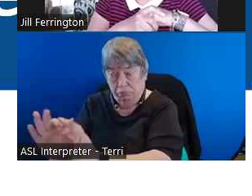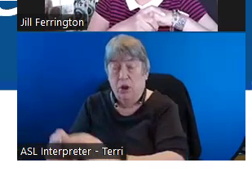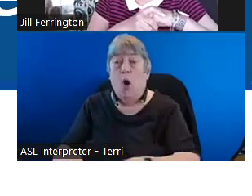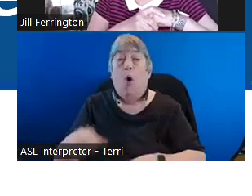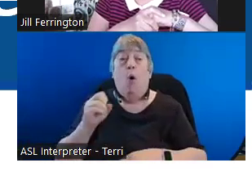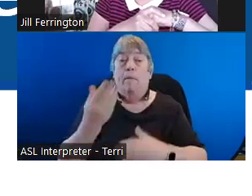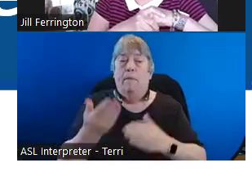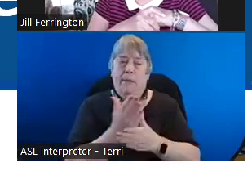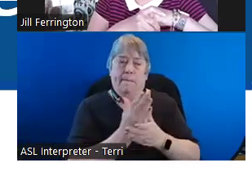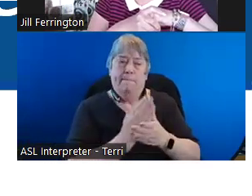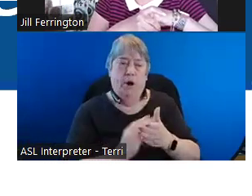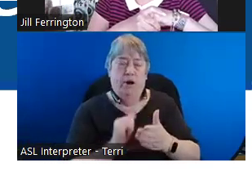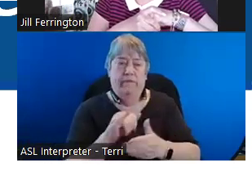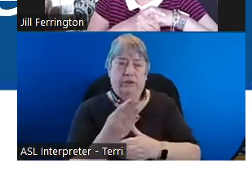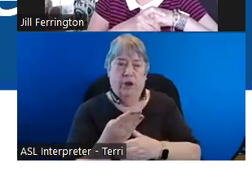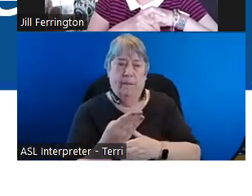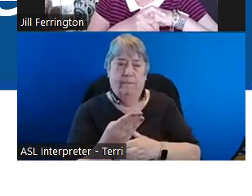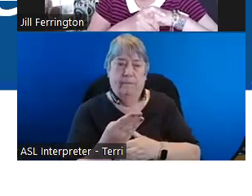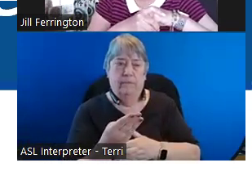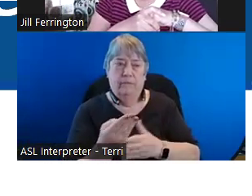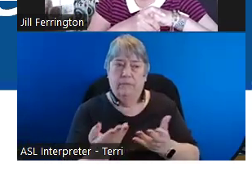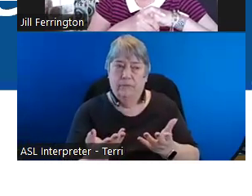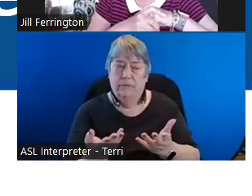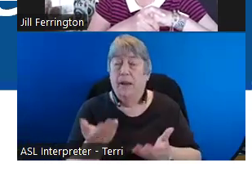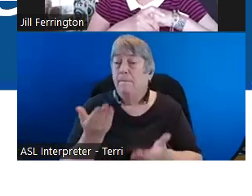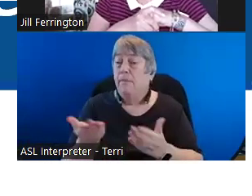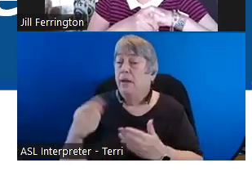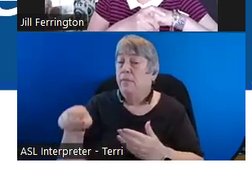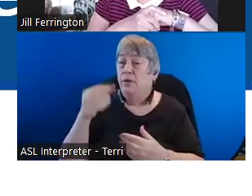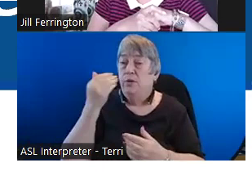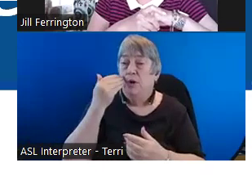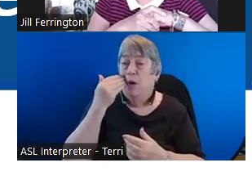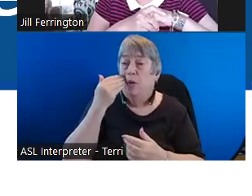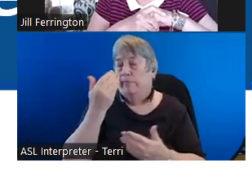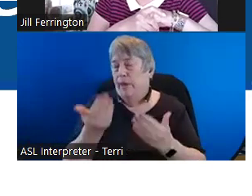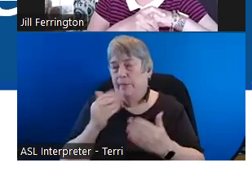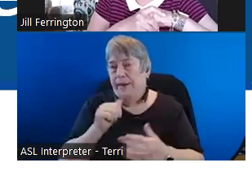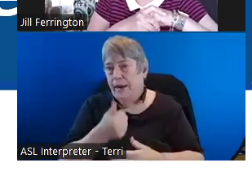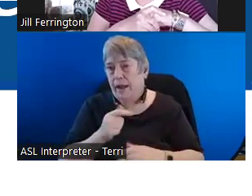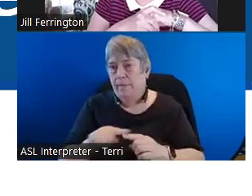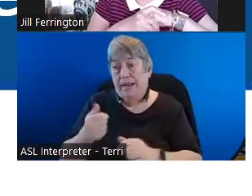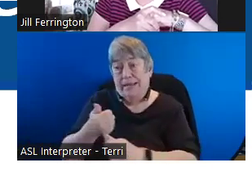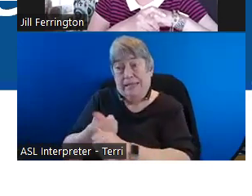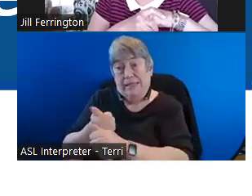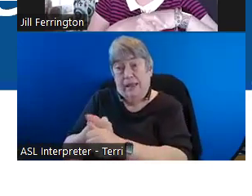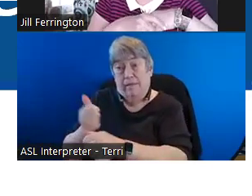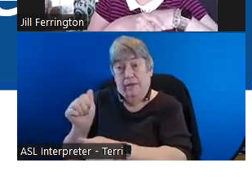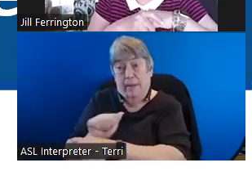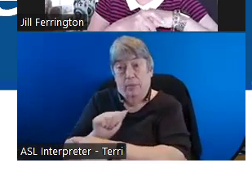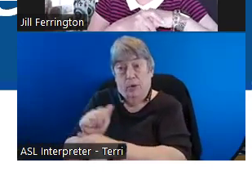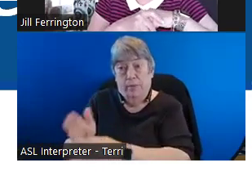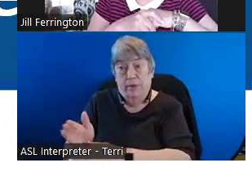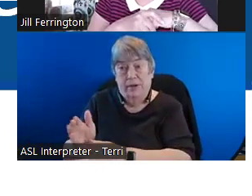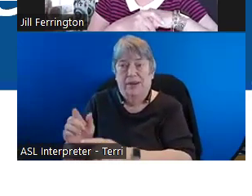in a supported employment model. You may or may not be aware that self-employment can also fit under this umbrella